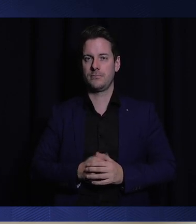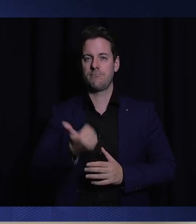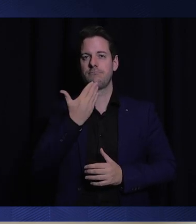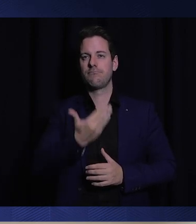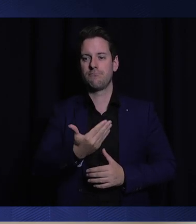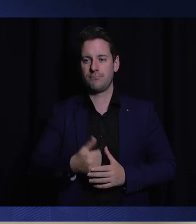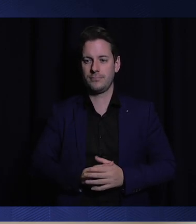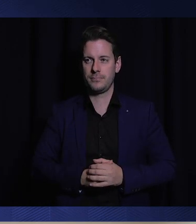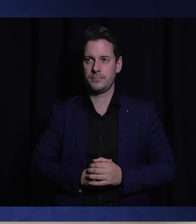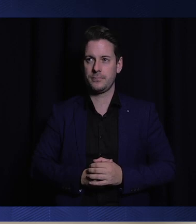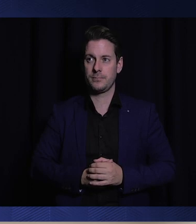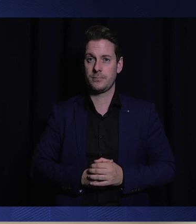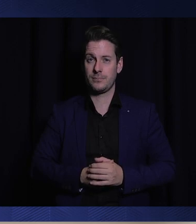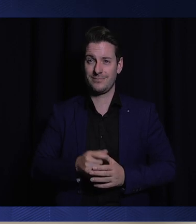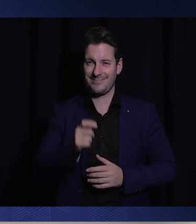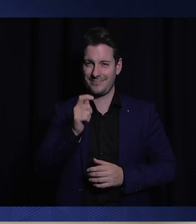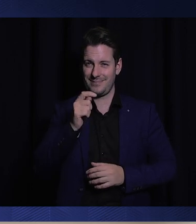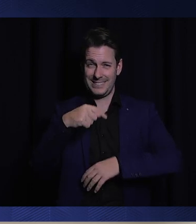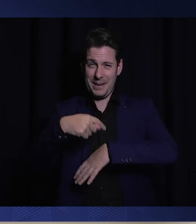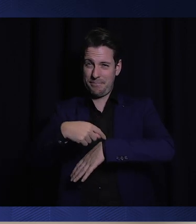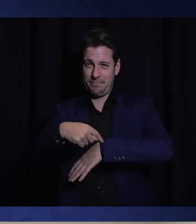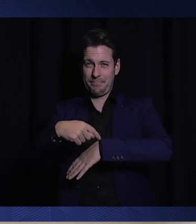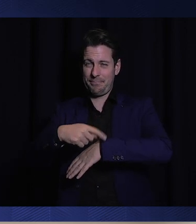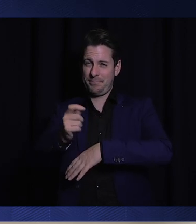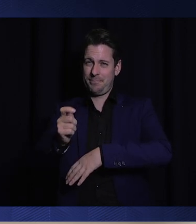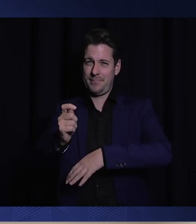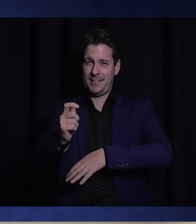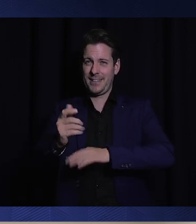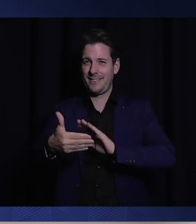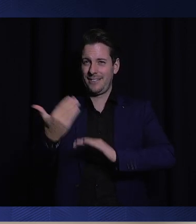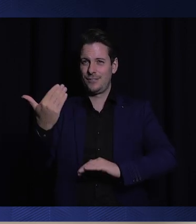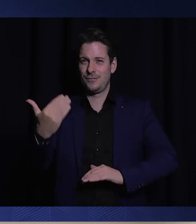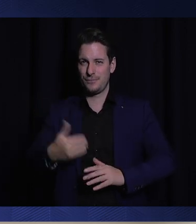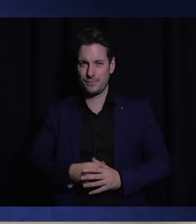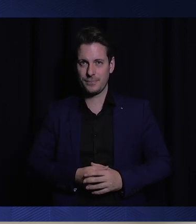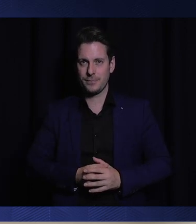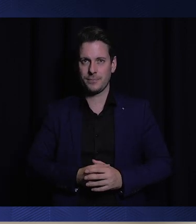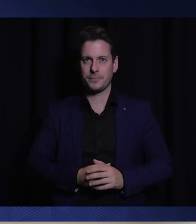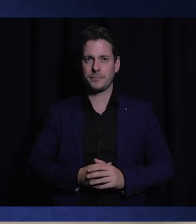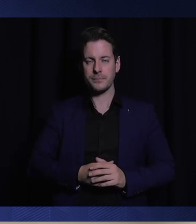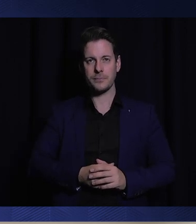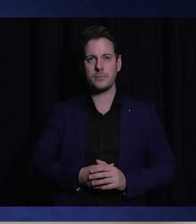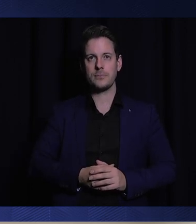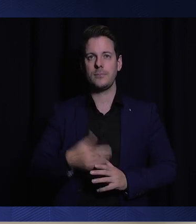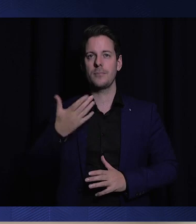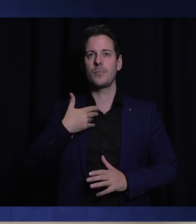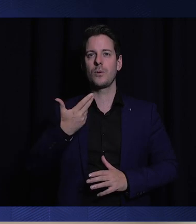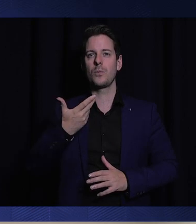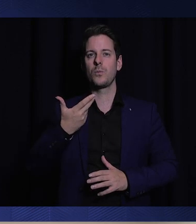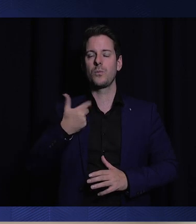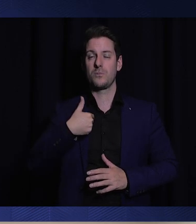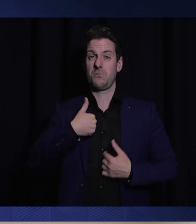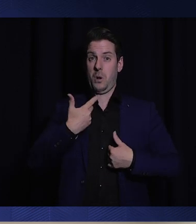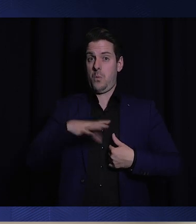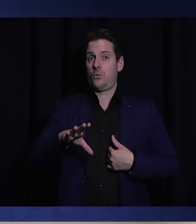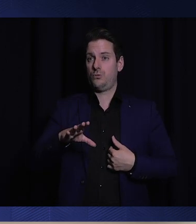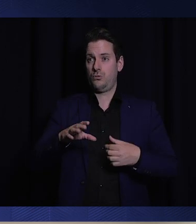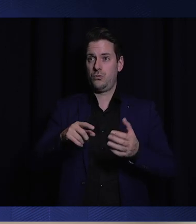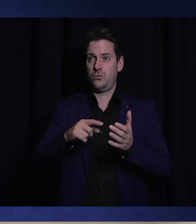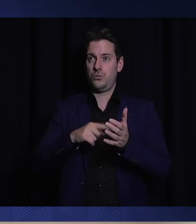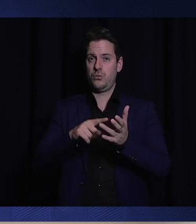actually looks at transforming the way that we do business and taking into consideration that we can be building resilient